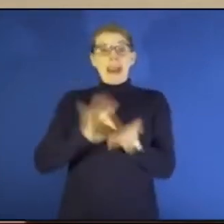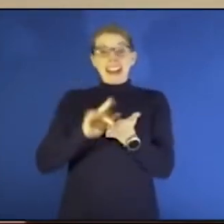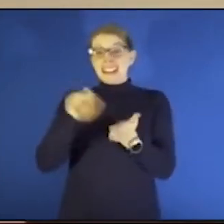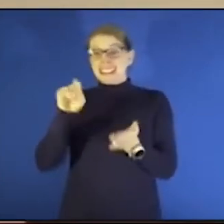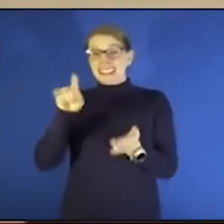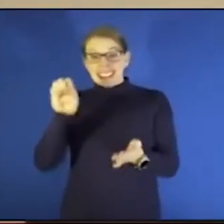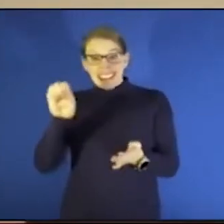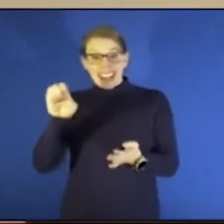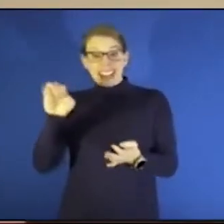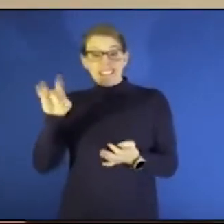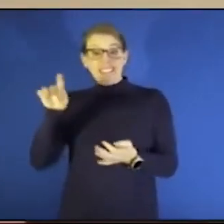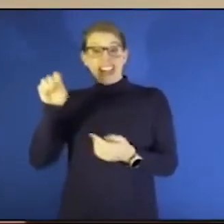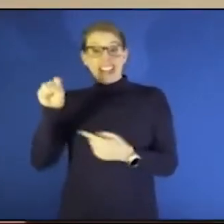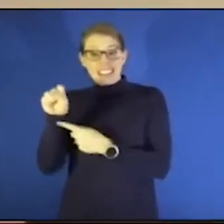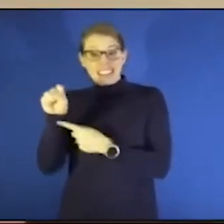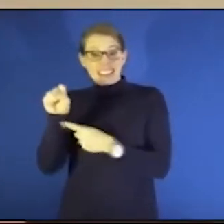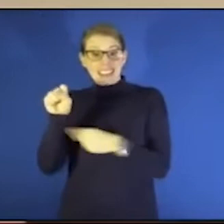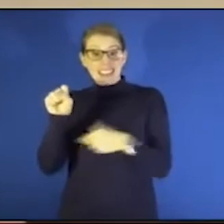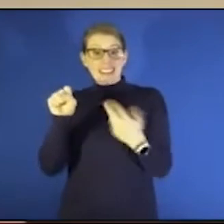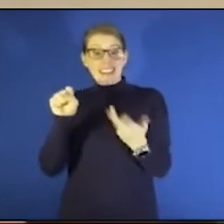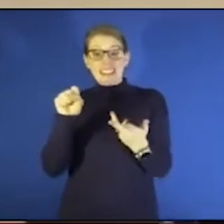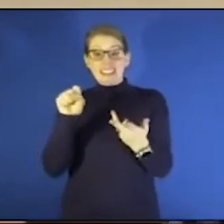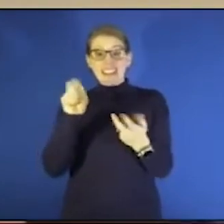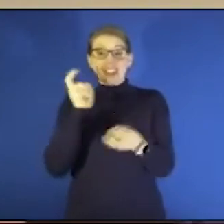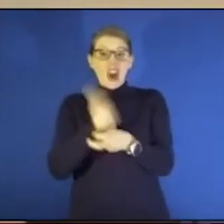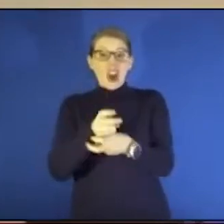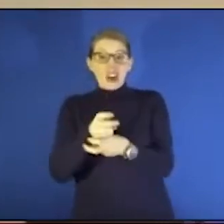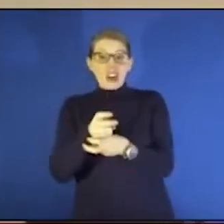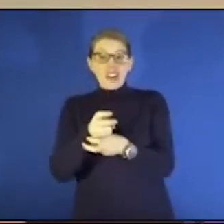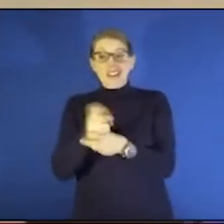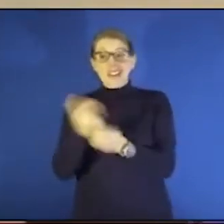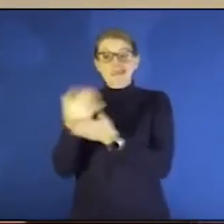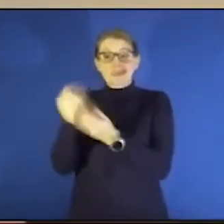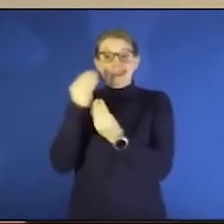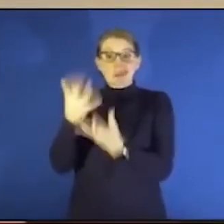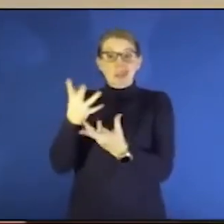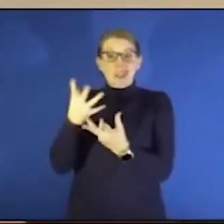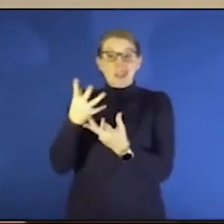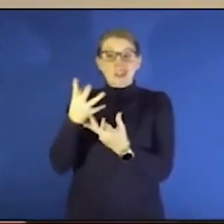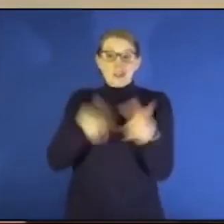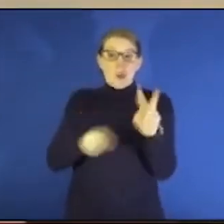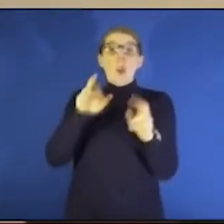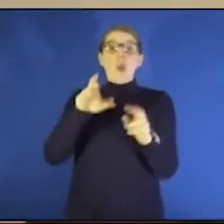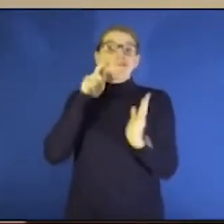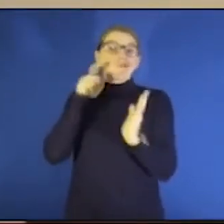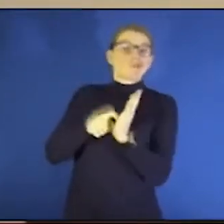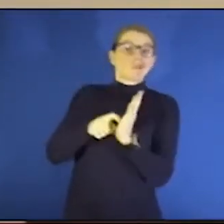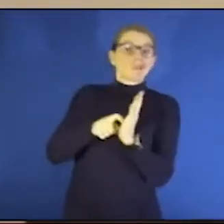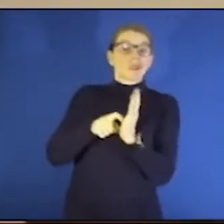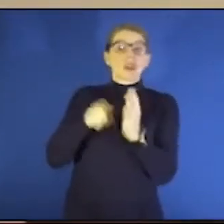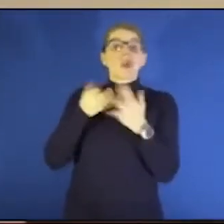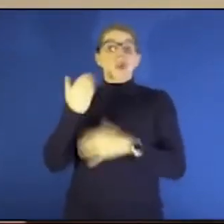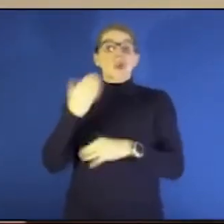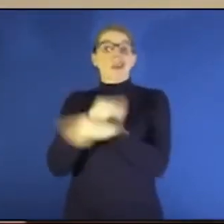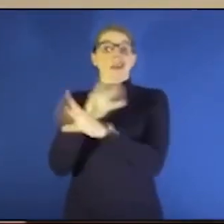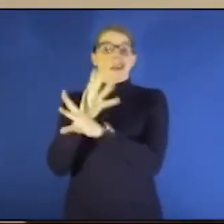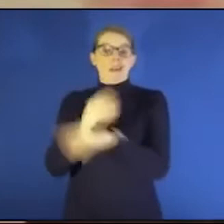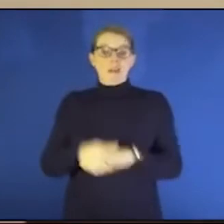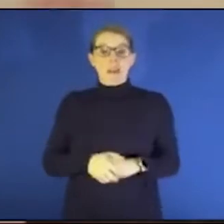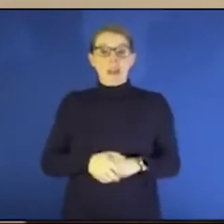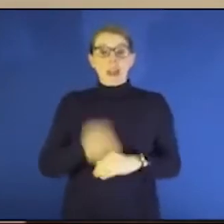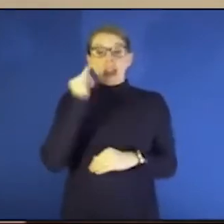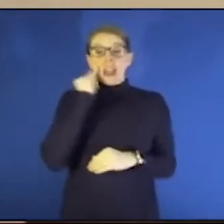see the patient in person, which are harder to do via the telehealth model. But that said, if you can be as if you're seeing a therapist,